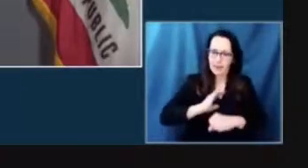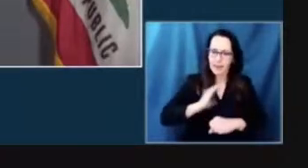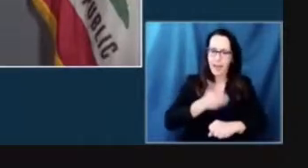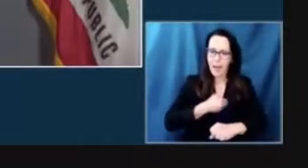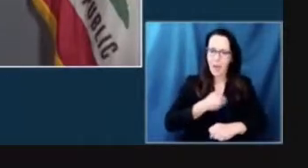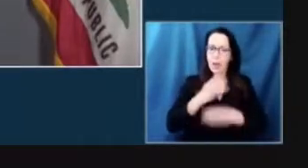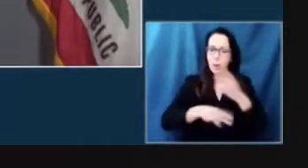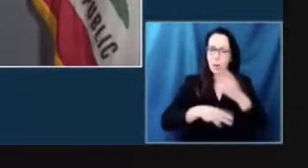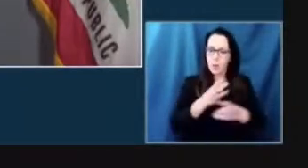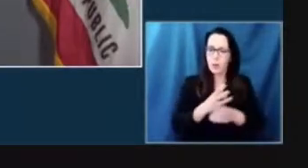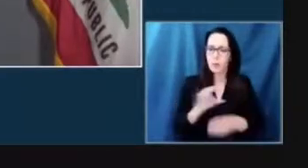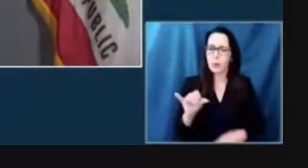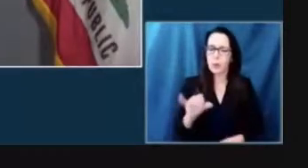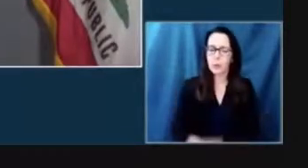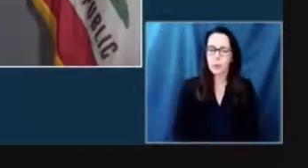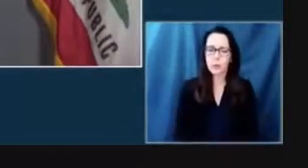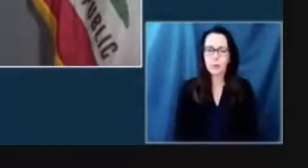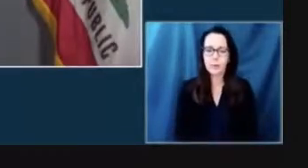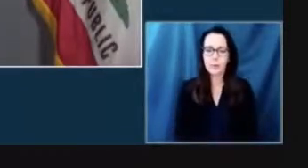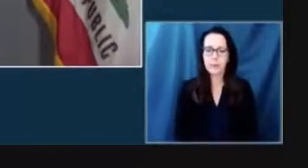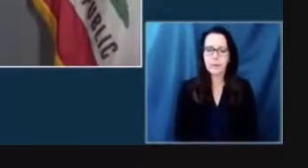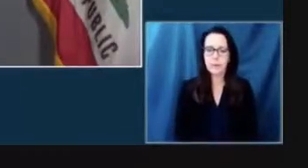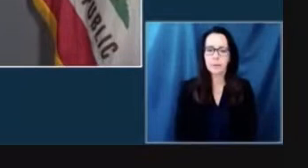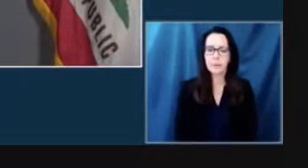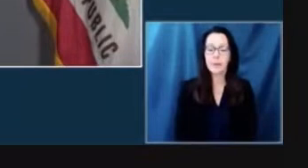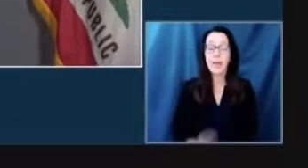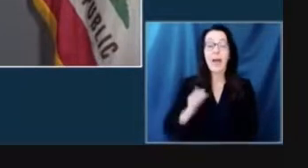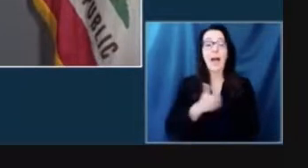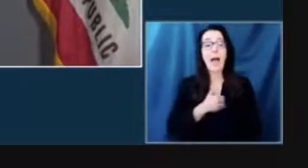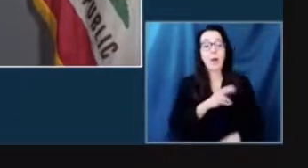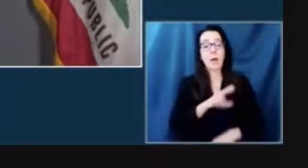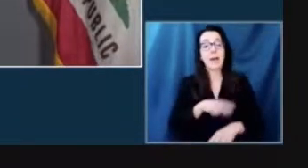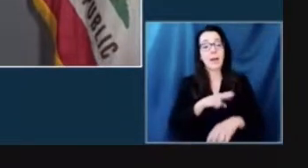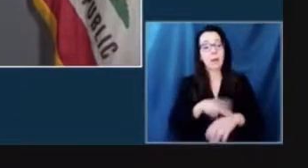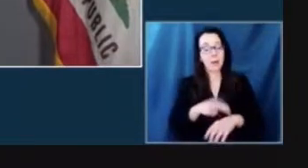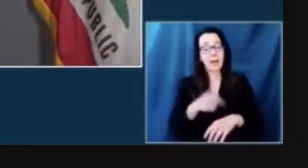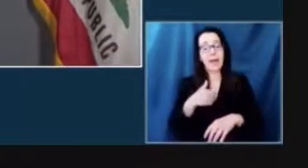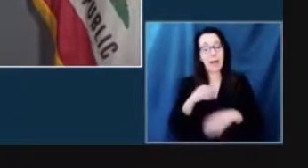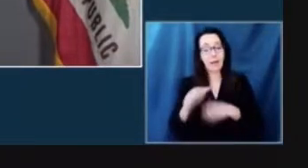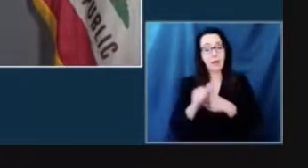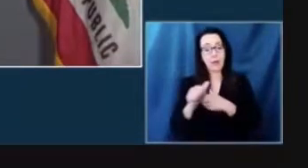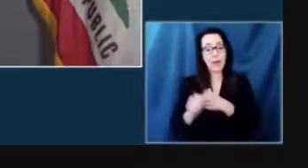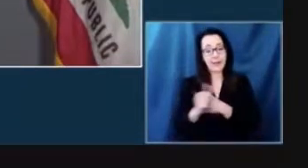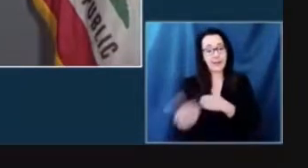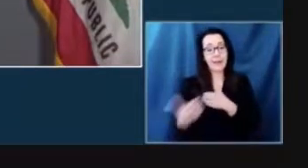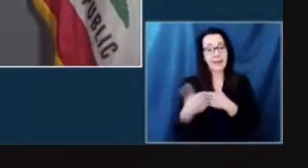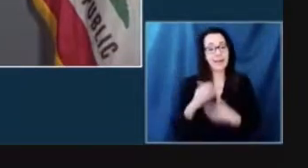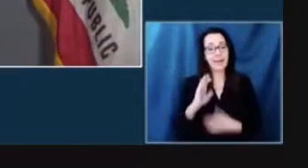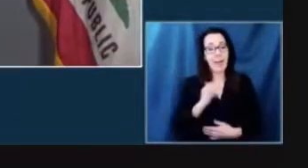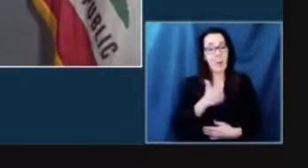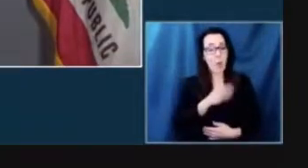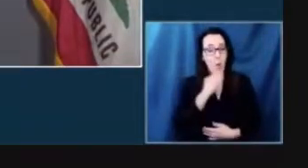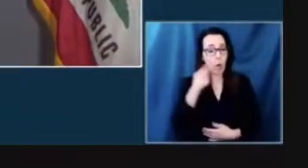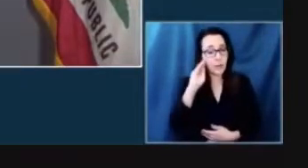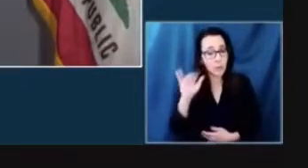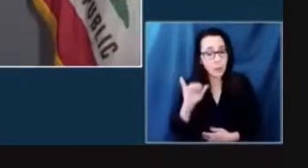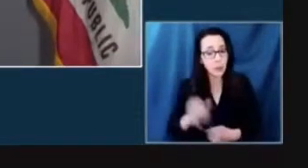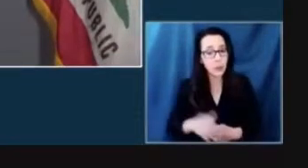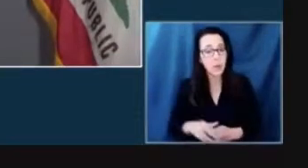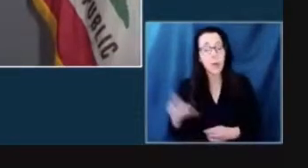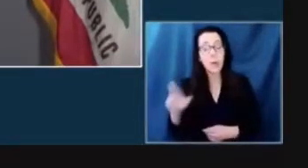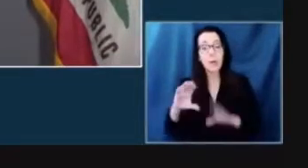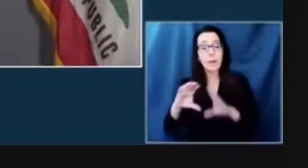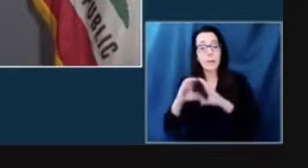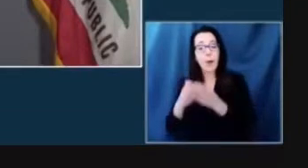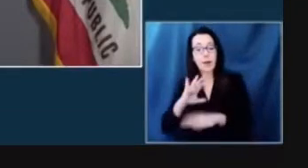Meanwhile, our nation faces threats to democracy as home, as I mentioned. A Republican Party orchestrating a cynical